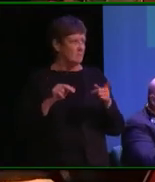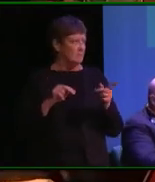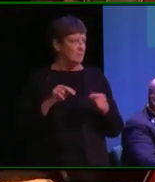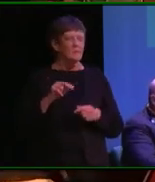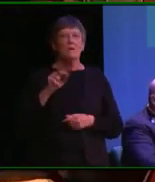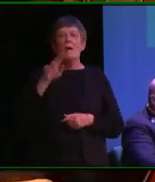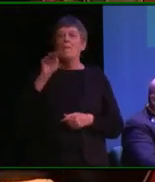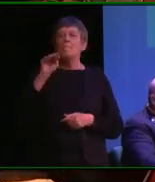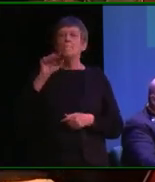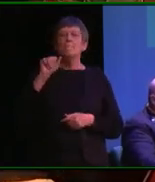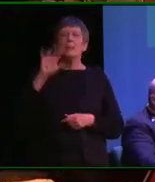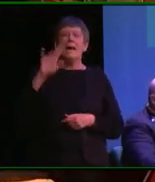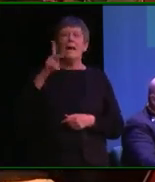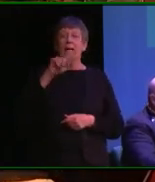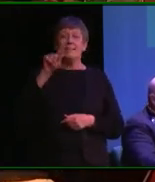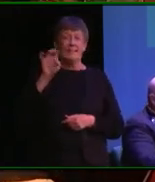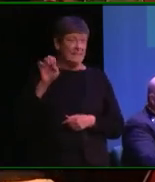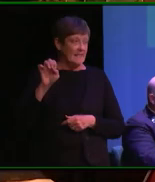Mackenzie Irwin,